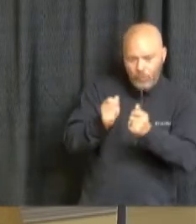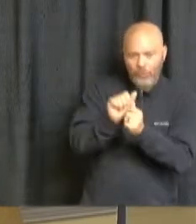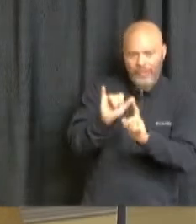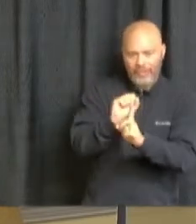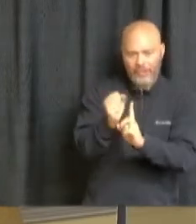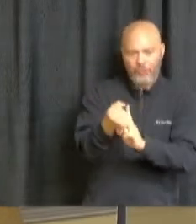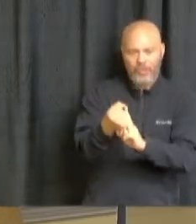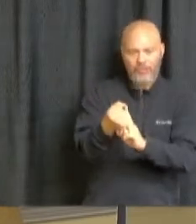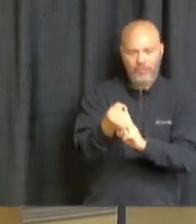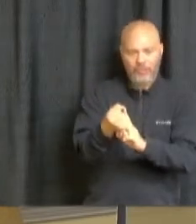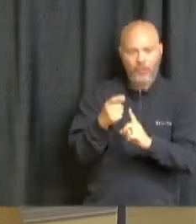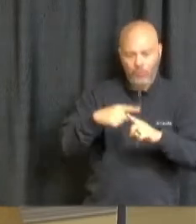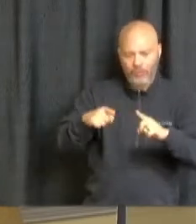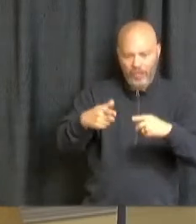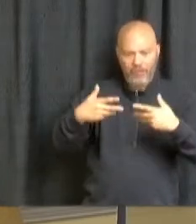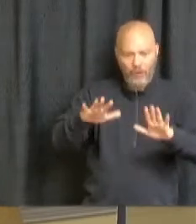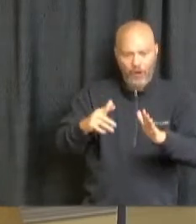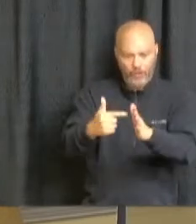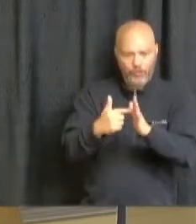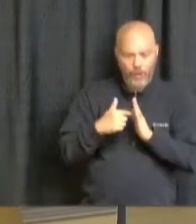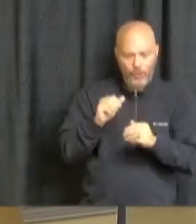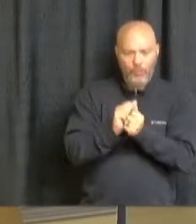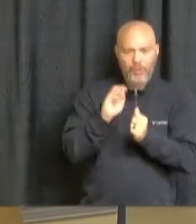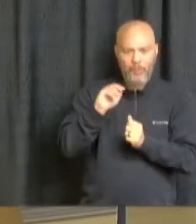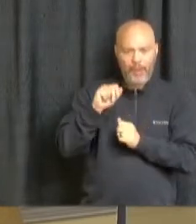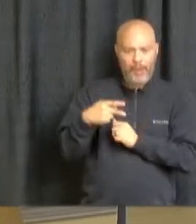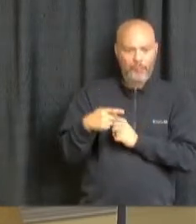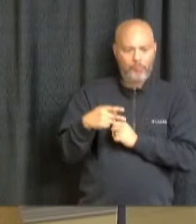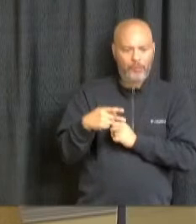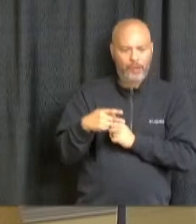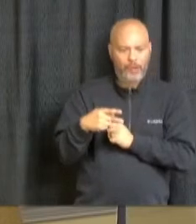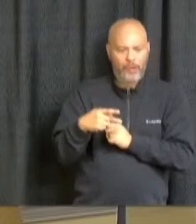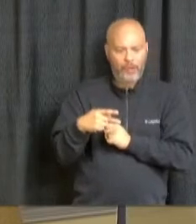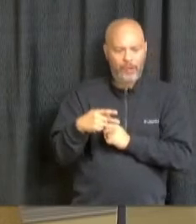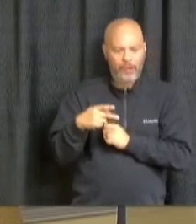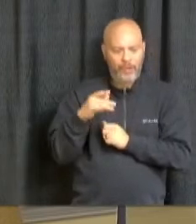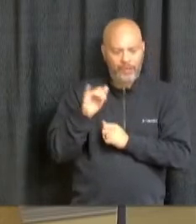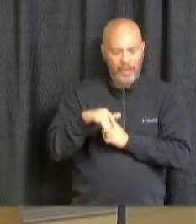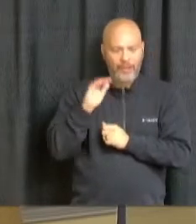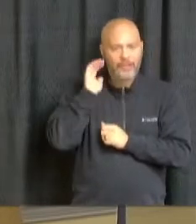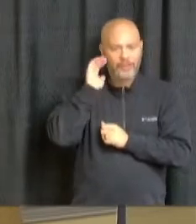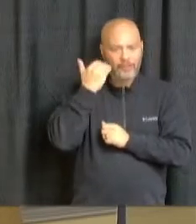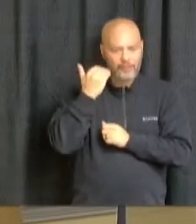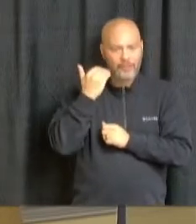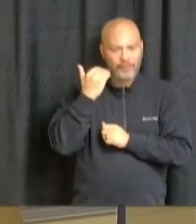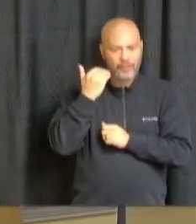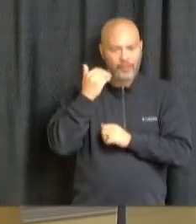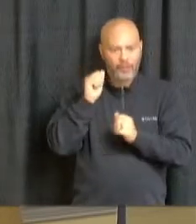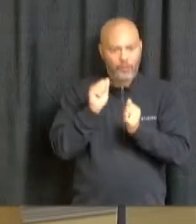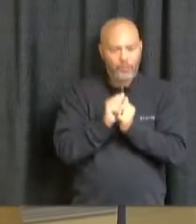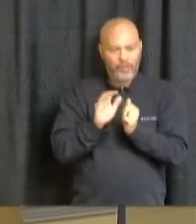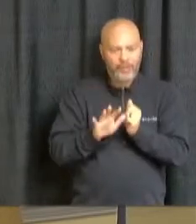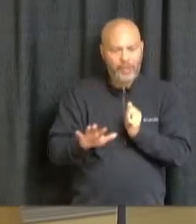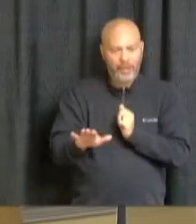case, which they have already outlined for us in this map of that appears to be untouched based on